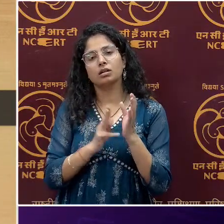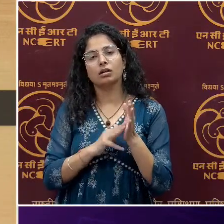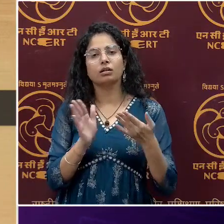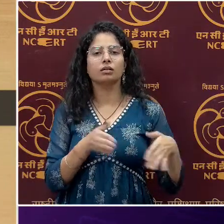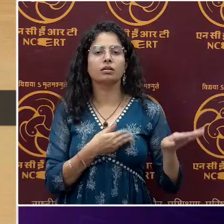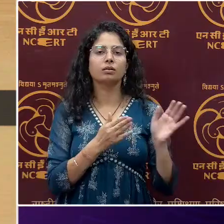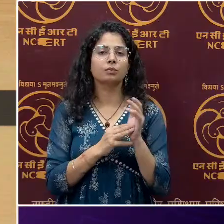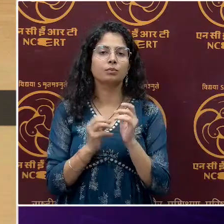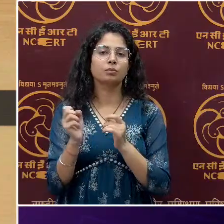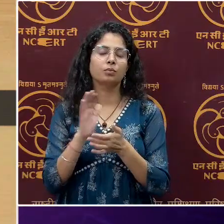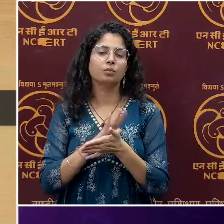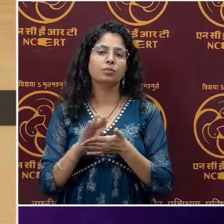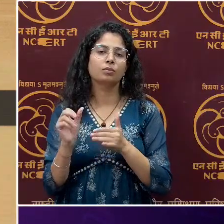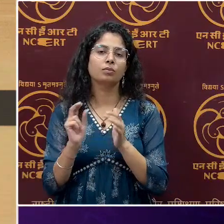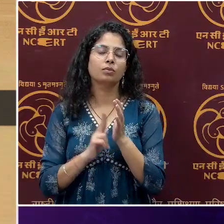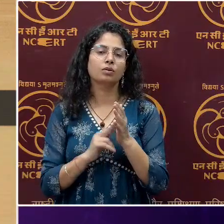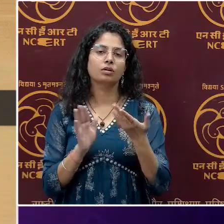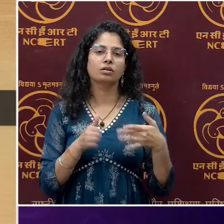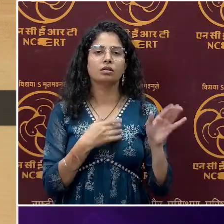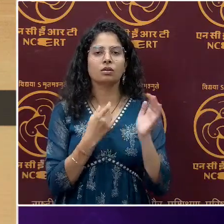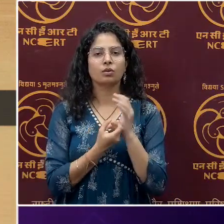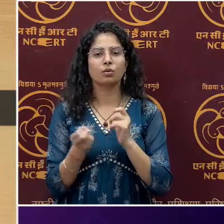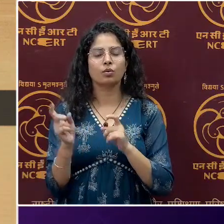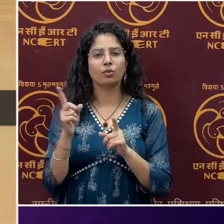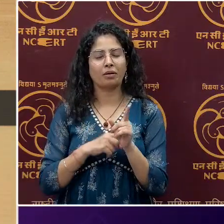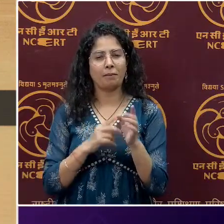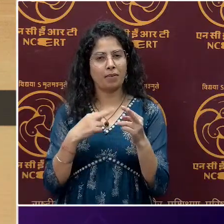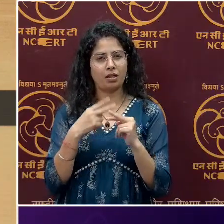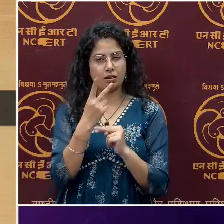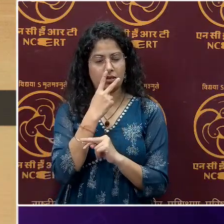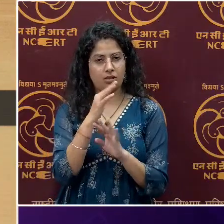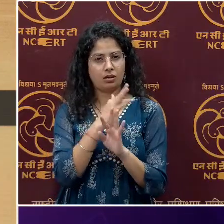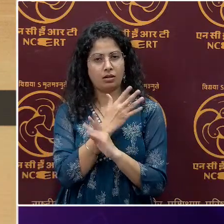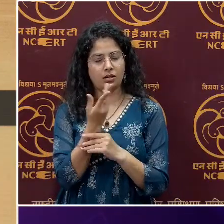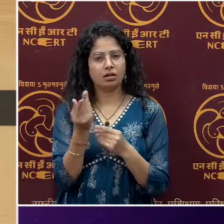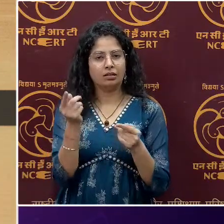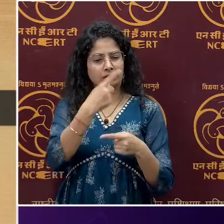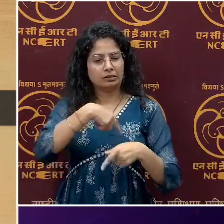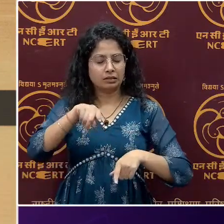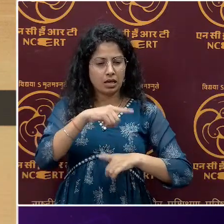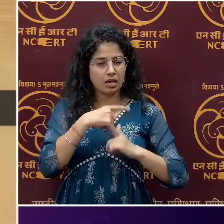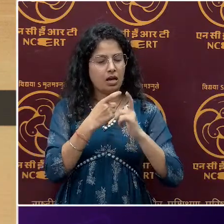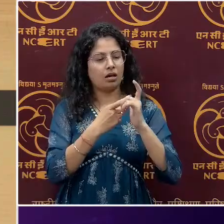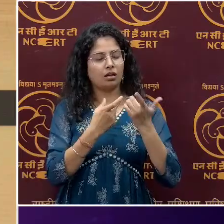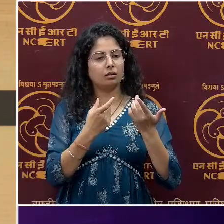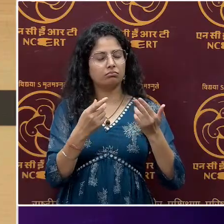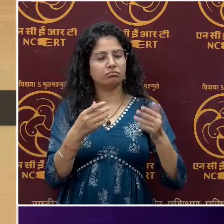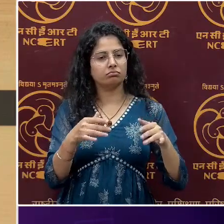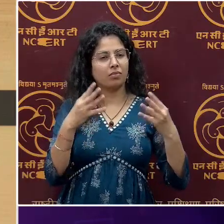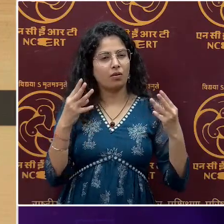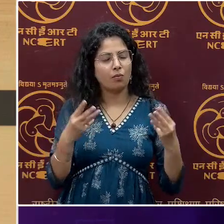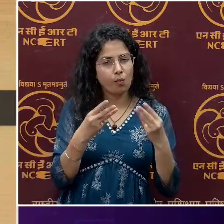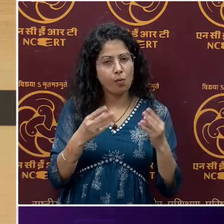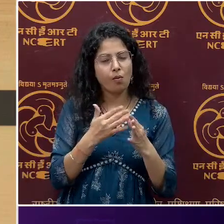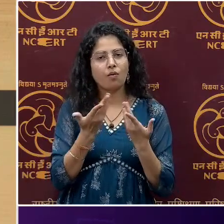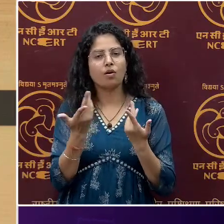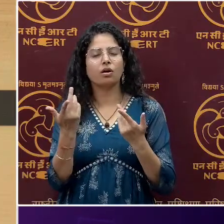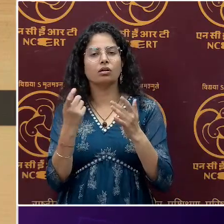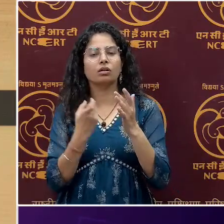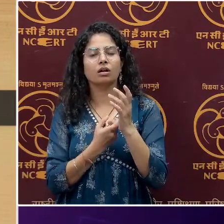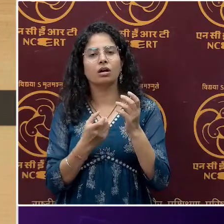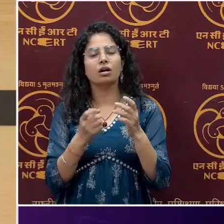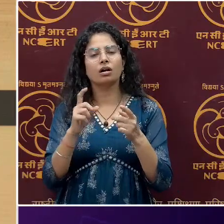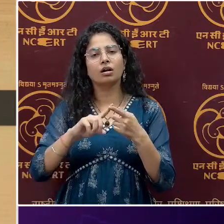I noticed one thing also, that after all this revolt and revolution, still